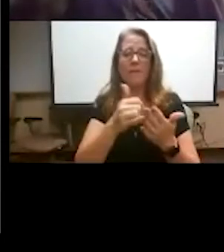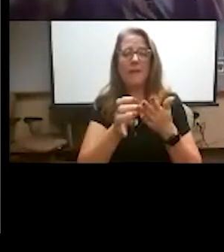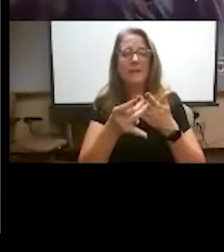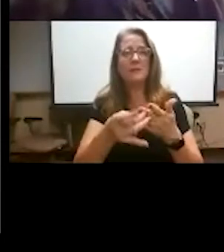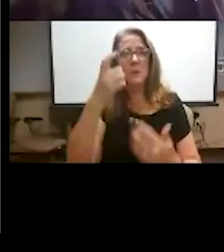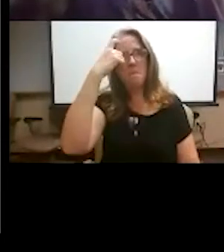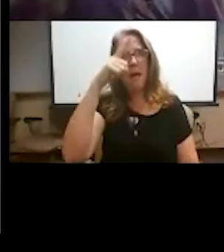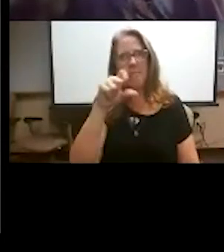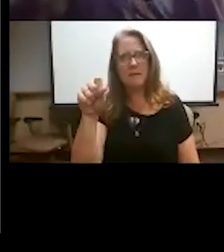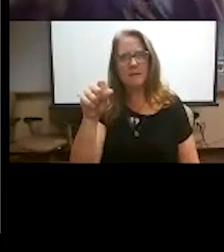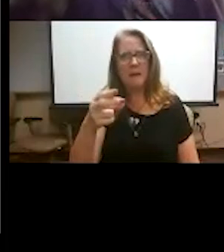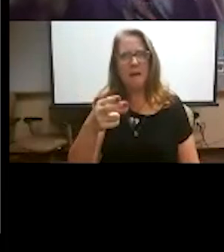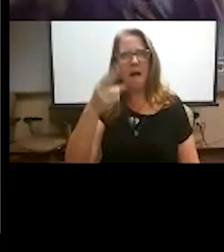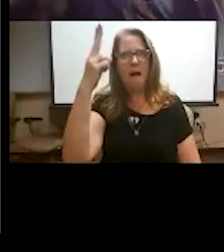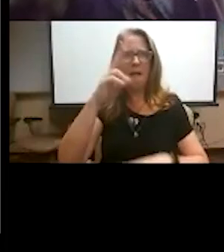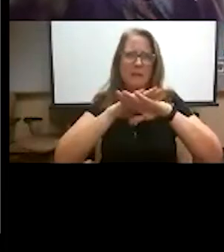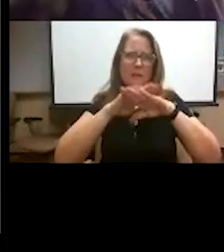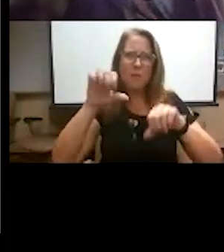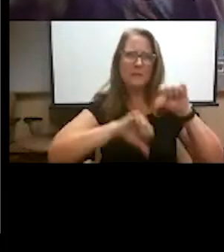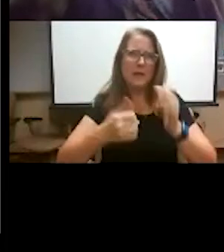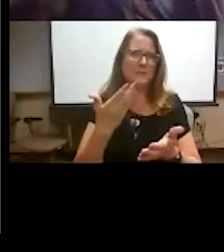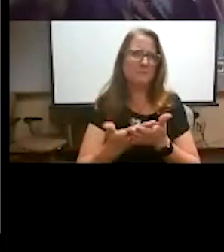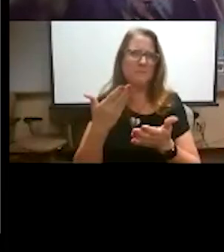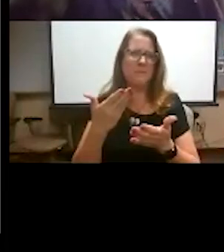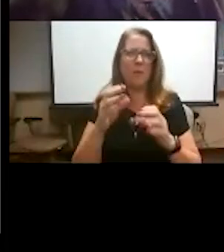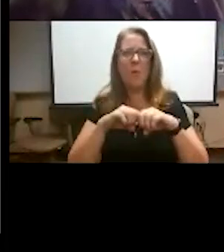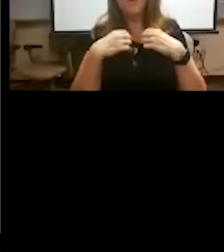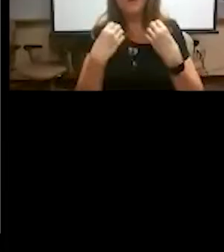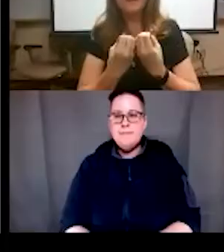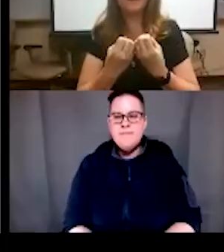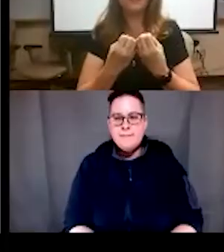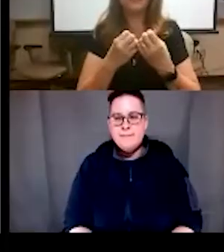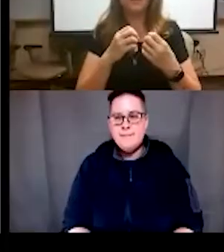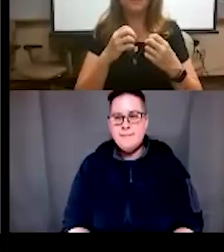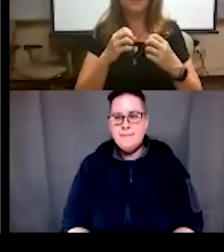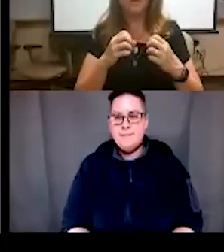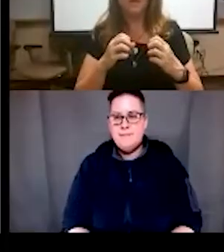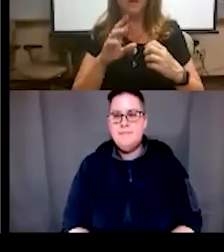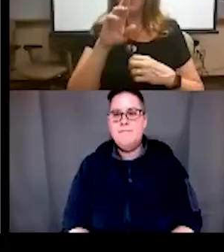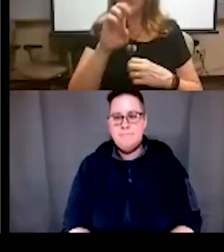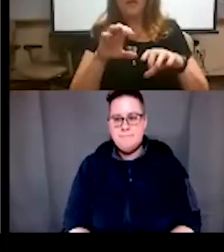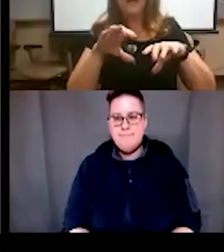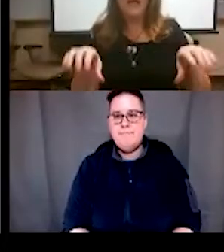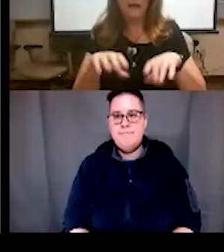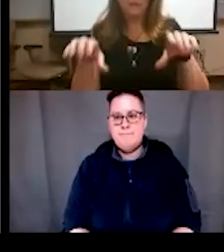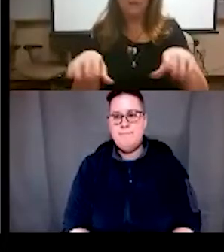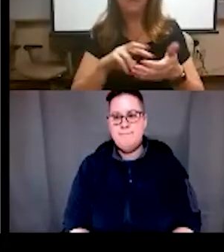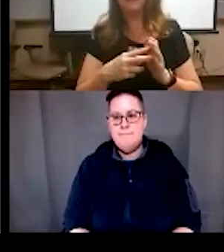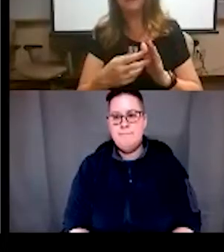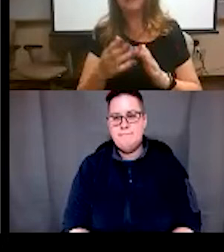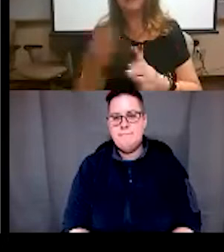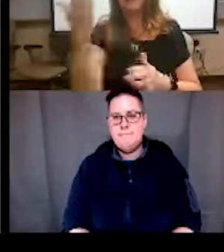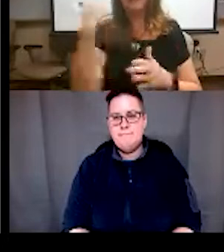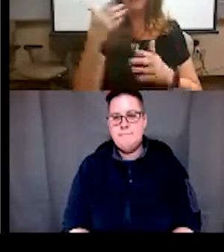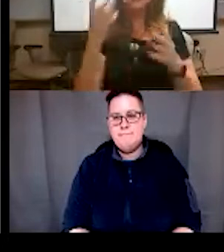mindless, highly unscientific organizational reenactment, where we keep repeating a past that doesn't really